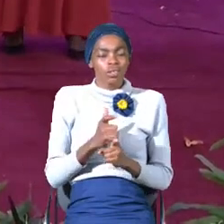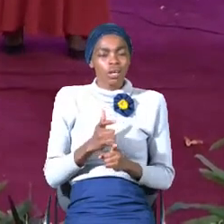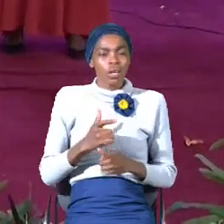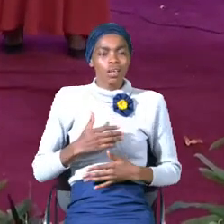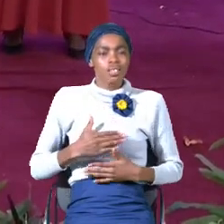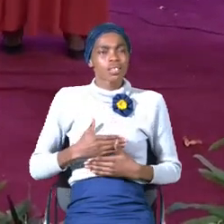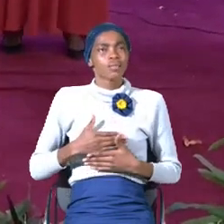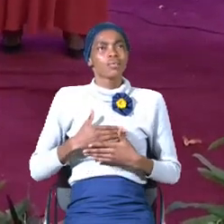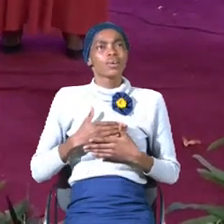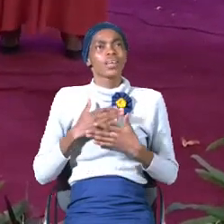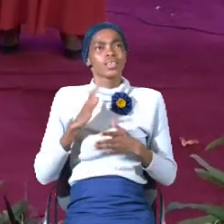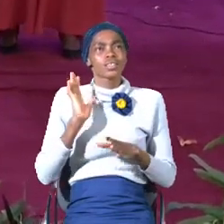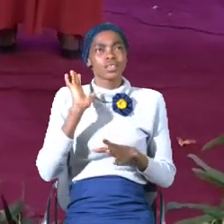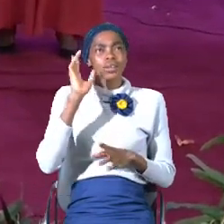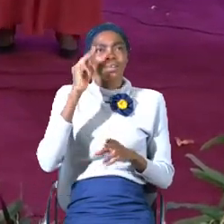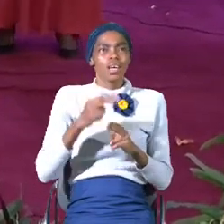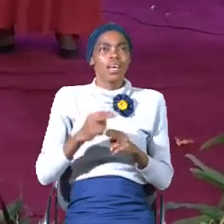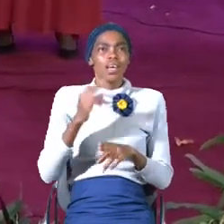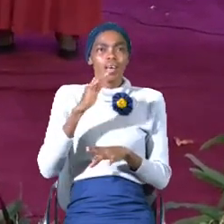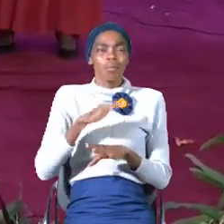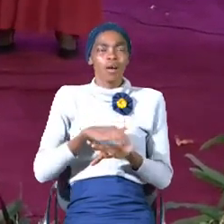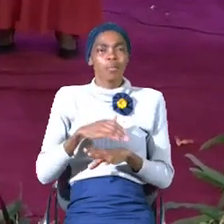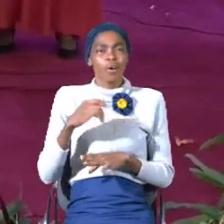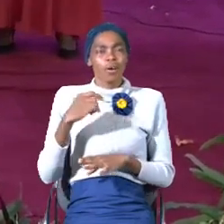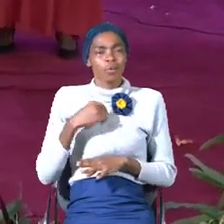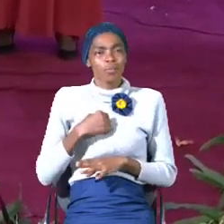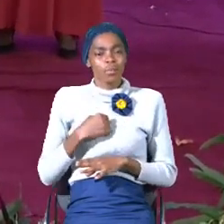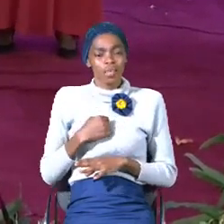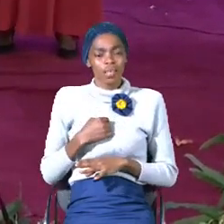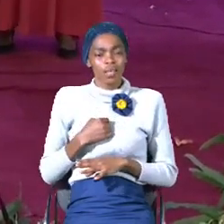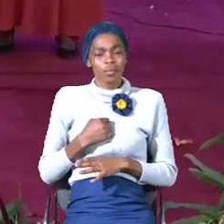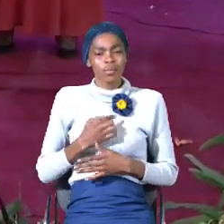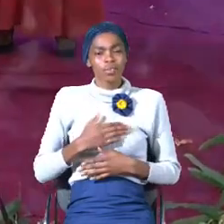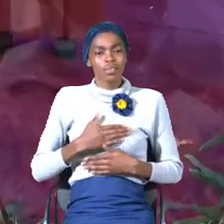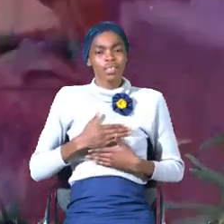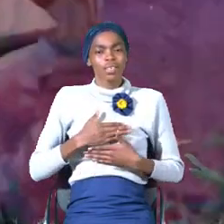Lord. Just breathe your name upon me.